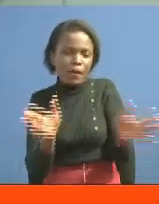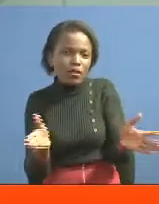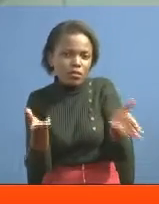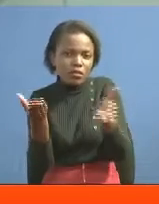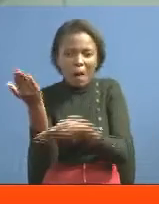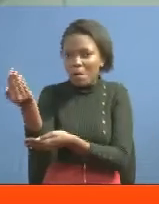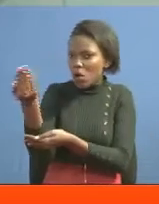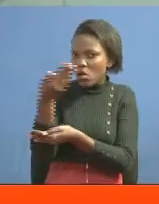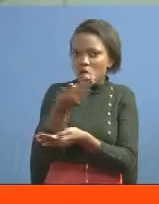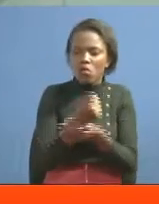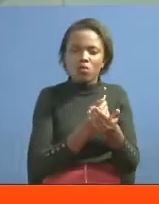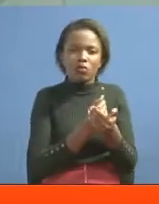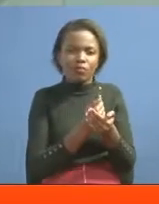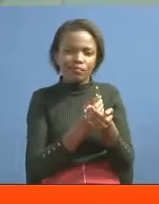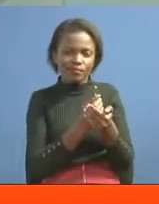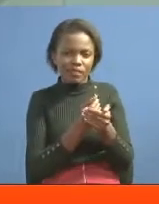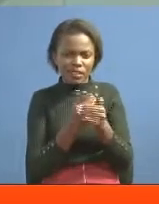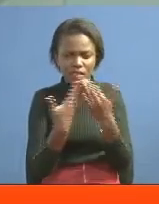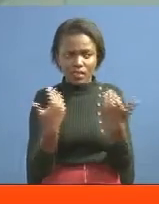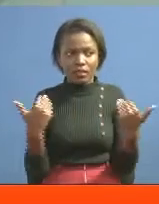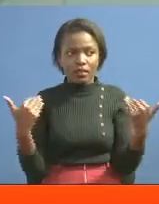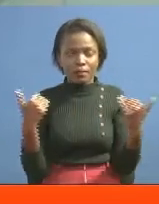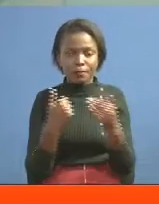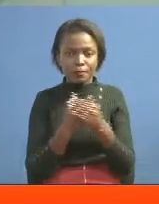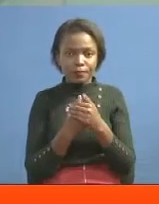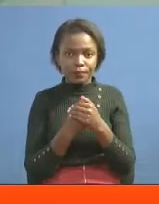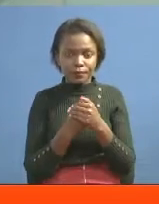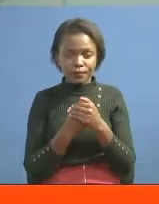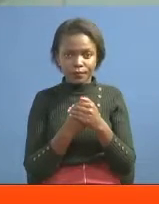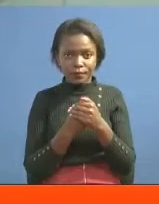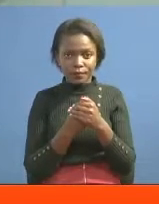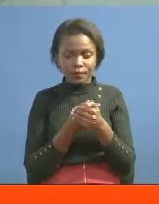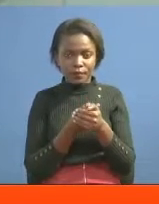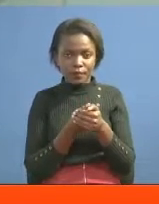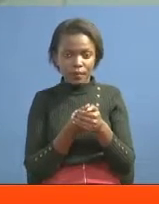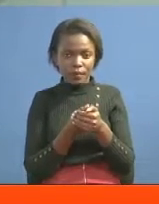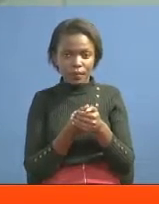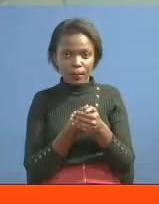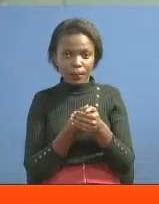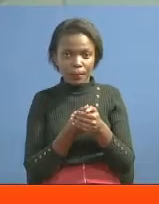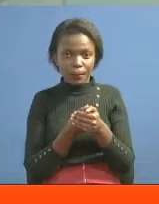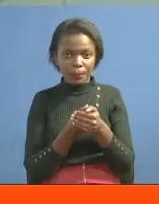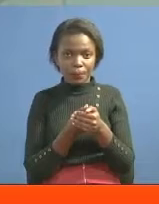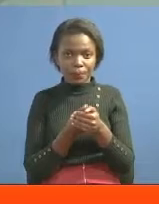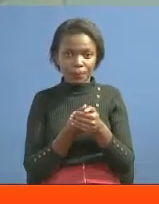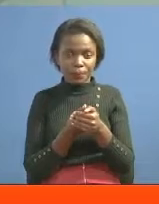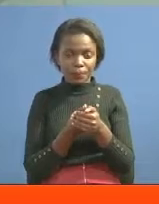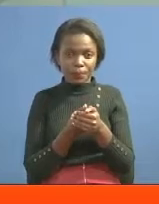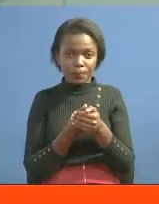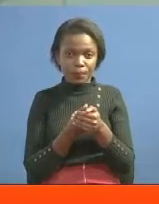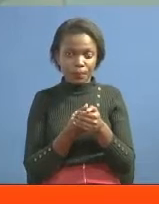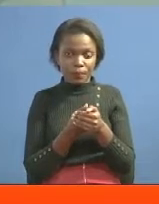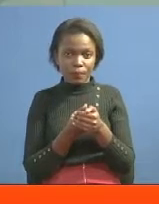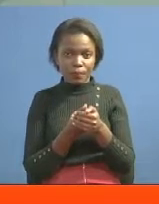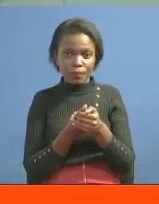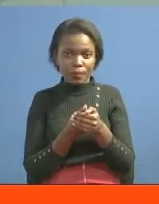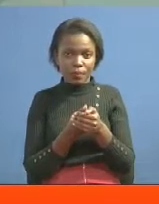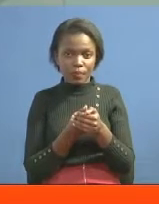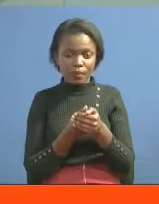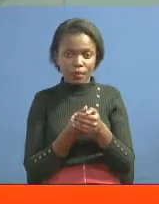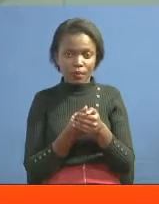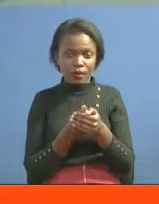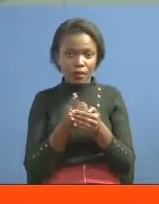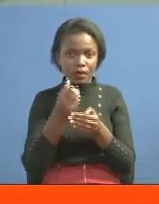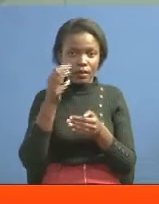government borrowing. We're looking at like things like even the interest capping. And so startups and SMEs were